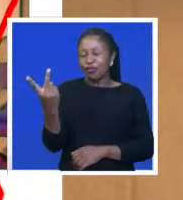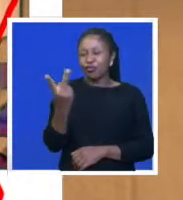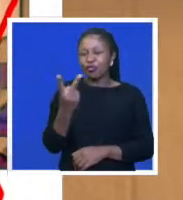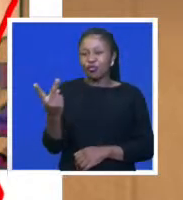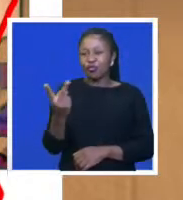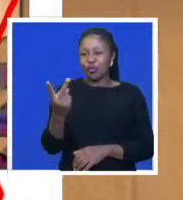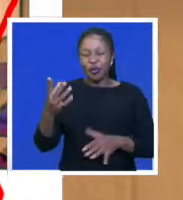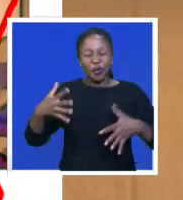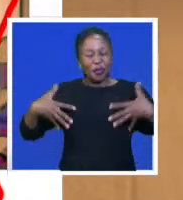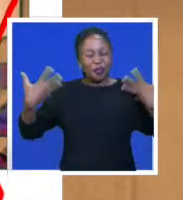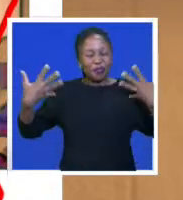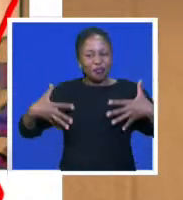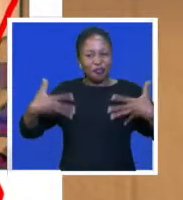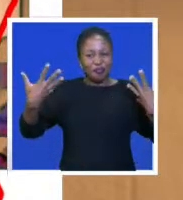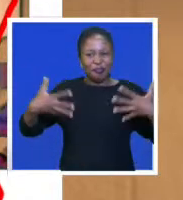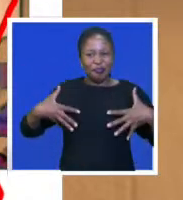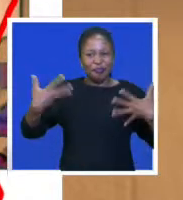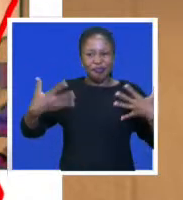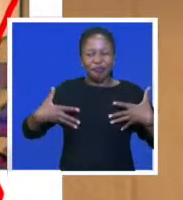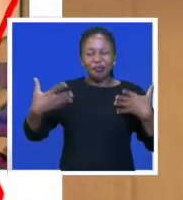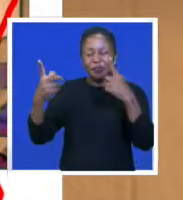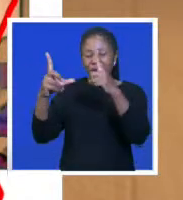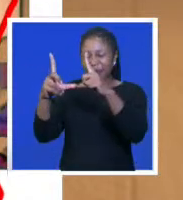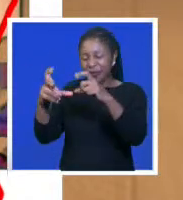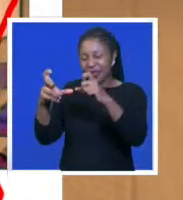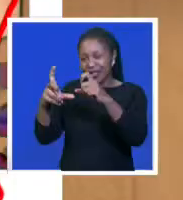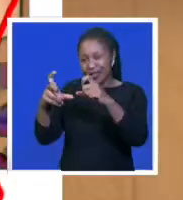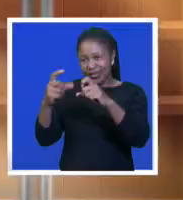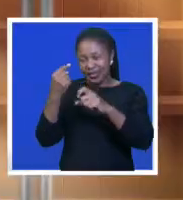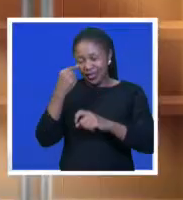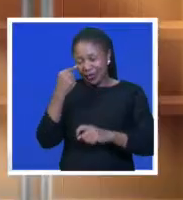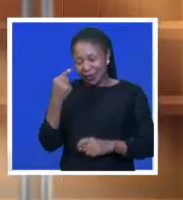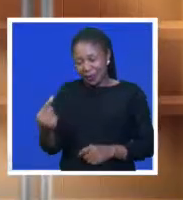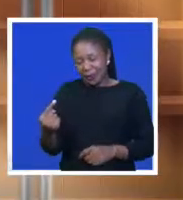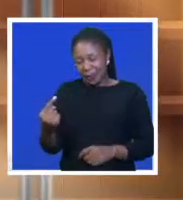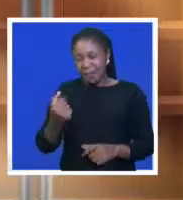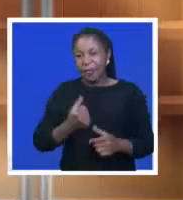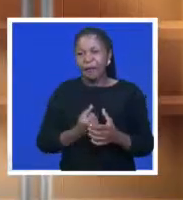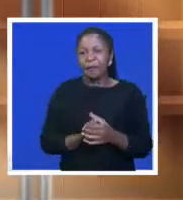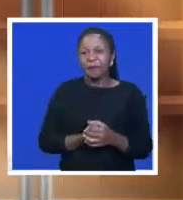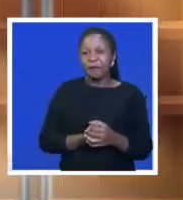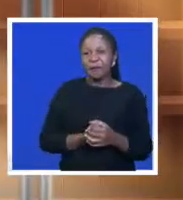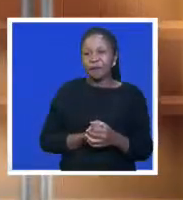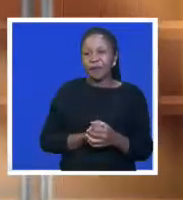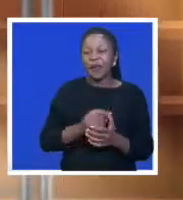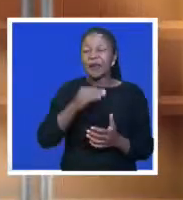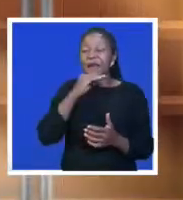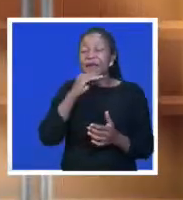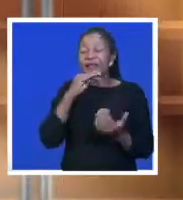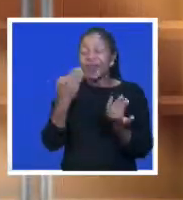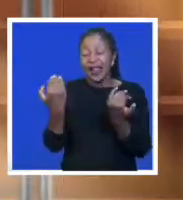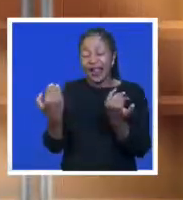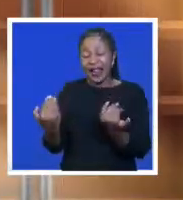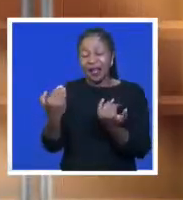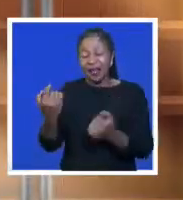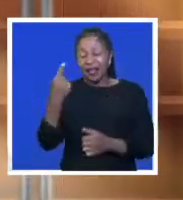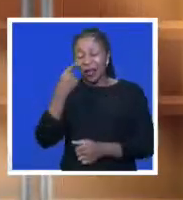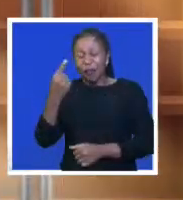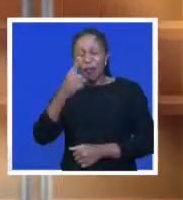are happy in the picture. So this reminds us why we should appreciate